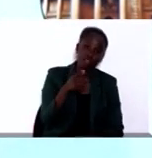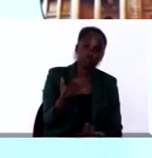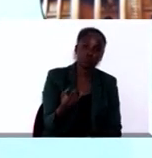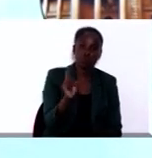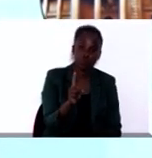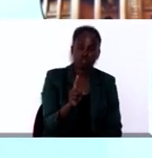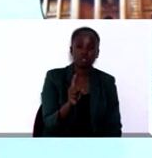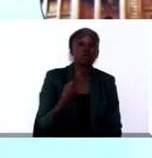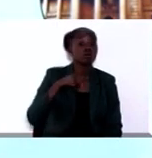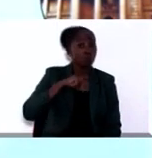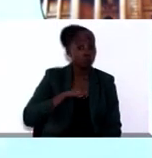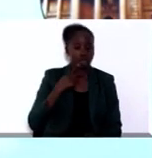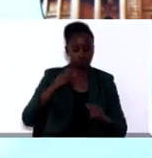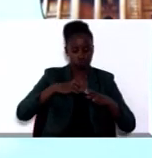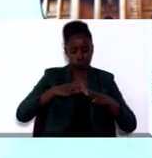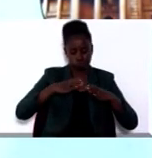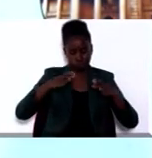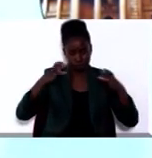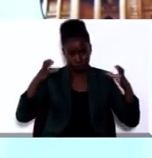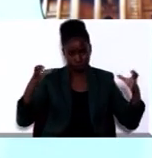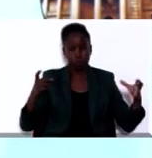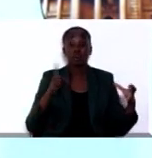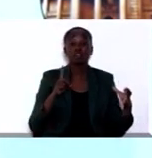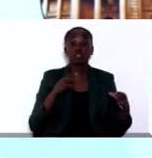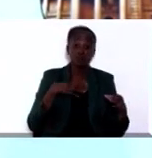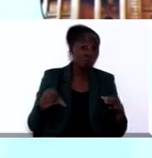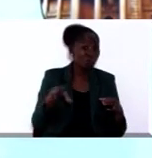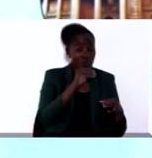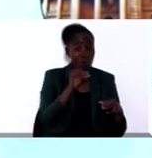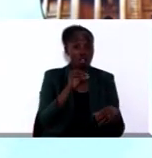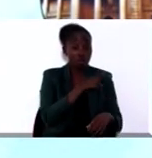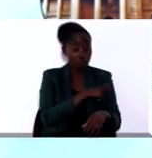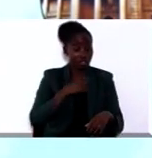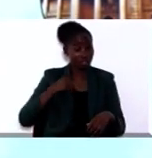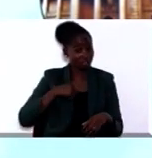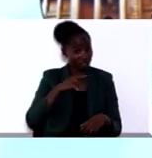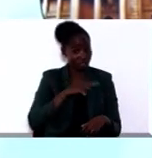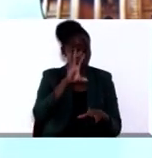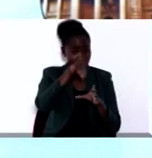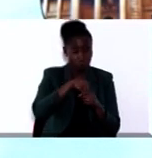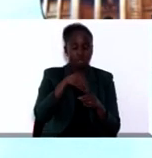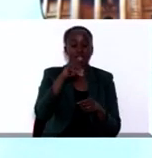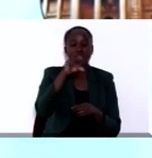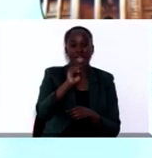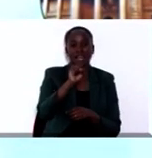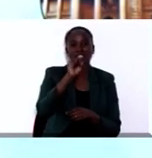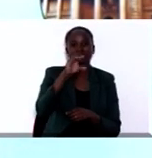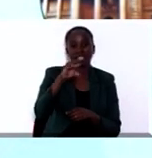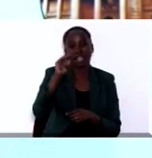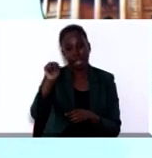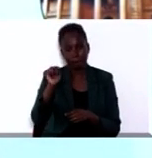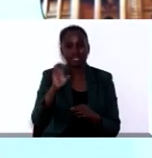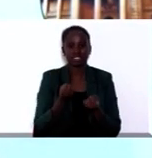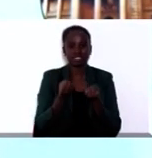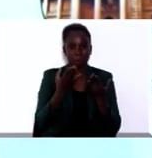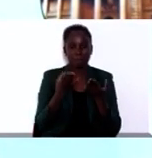that we are expanding vetting to all those officials who are part of SCM, Supply Chain